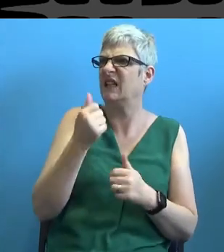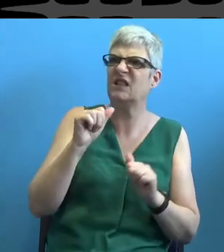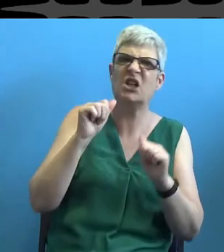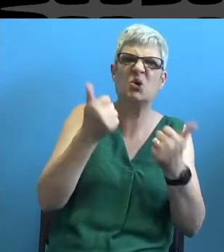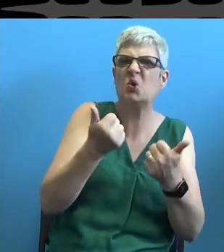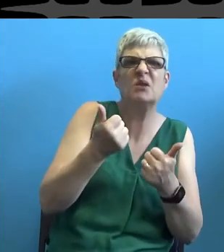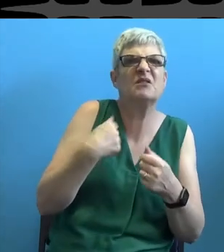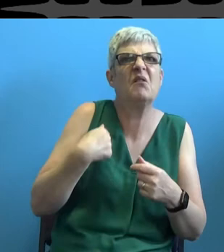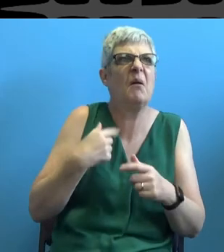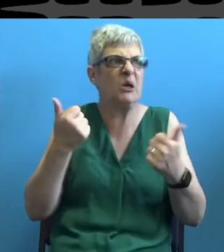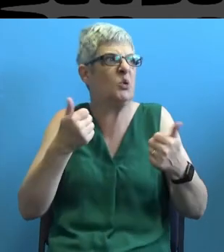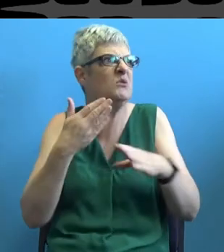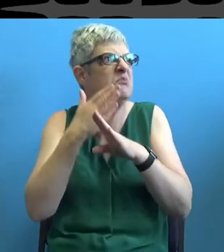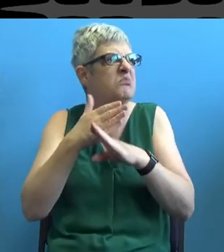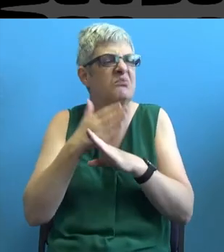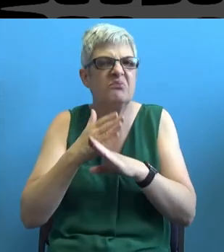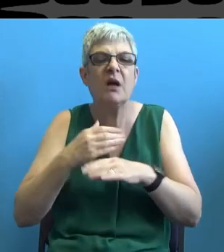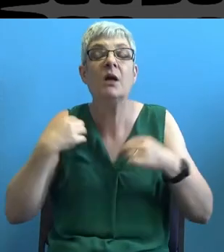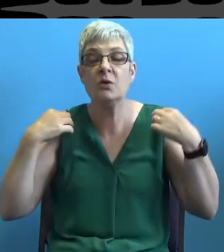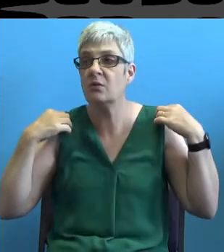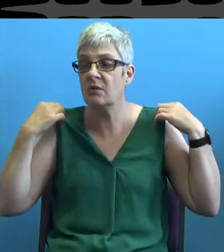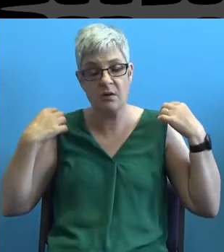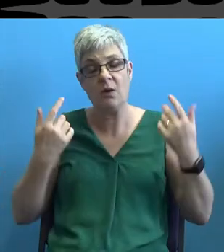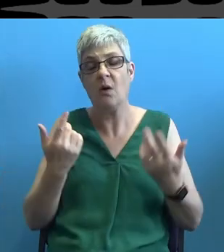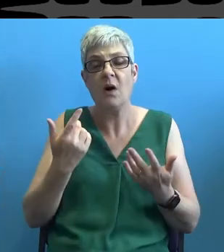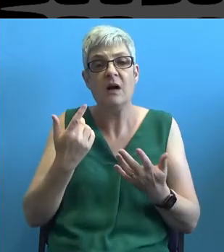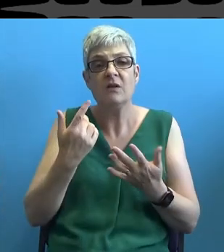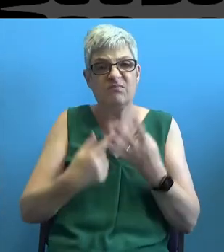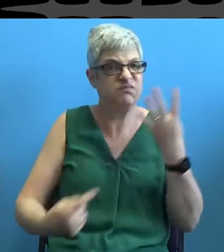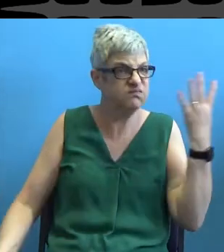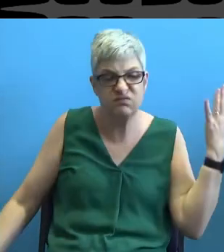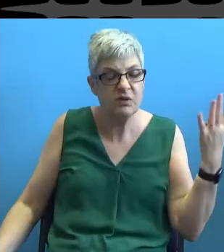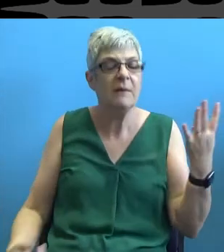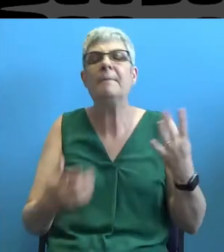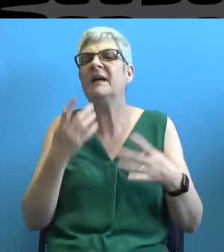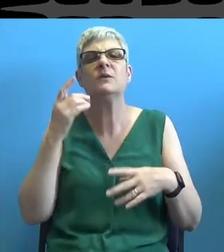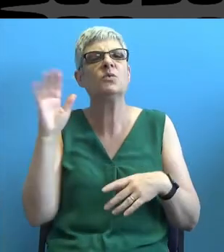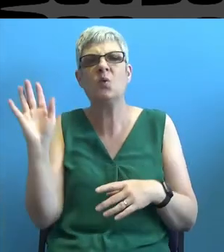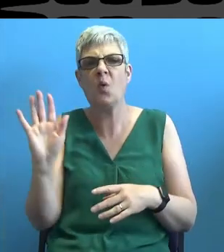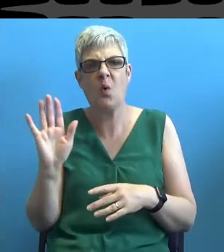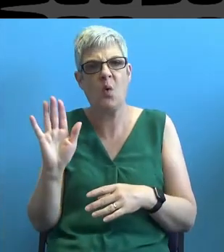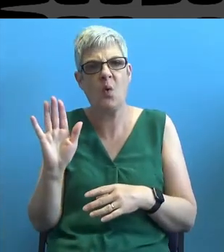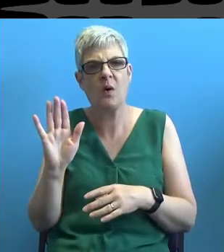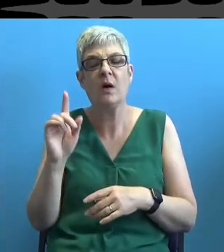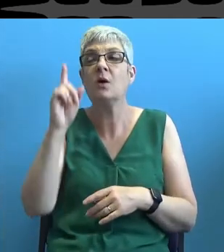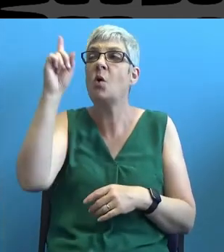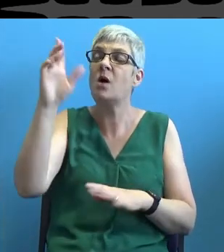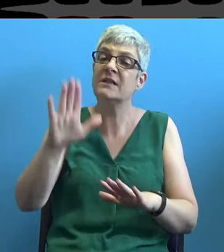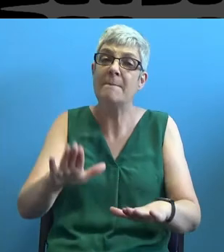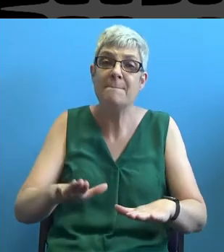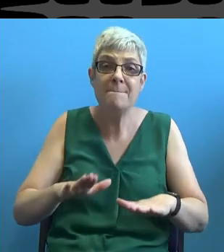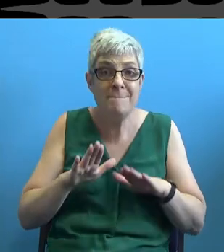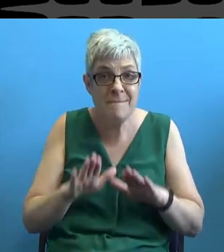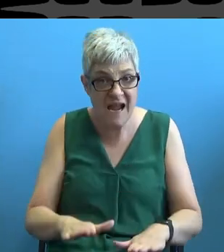one of thousands of other things. Rather, it is through God's mercy he's doing what he